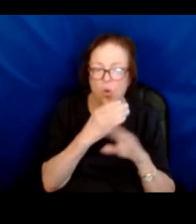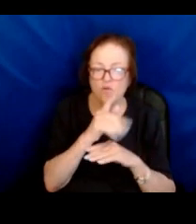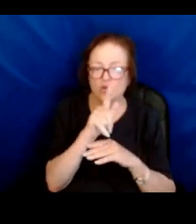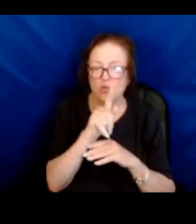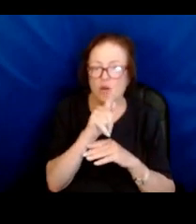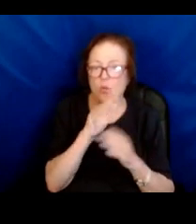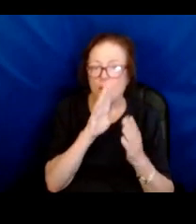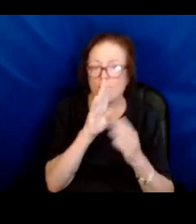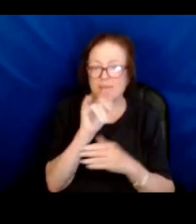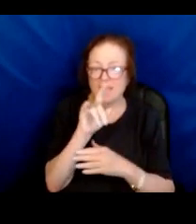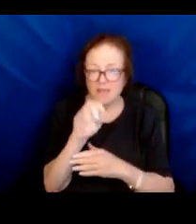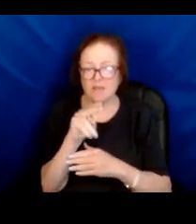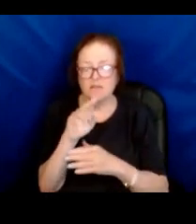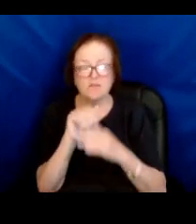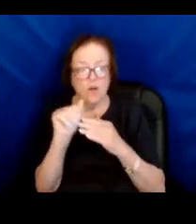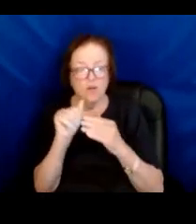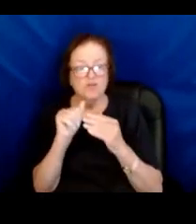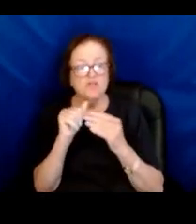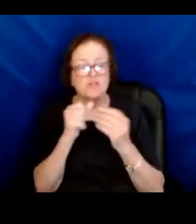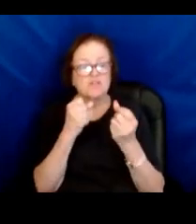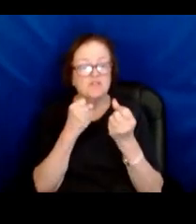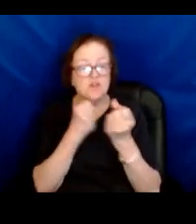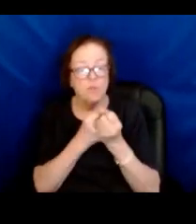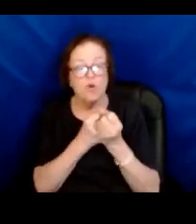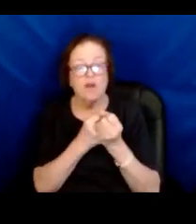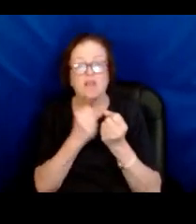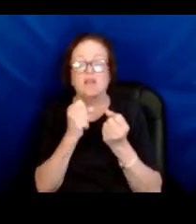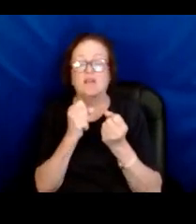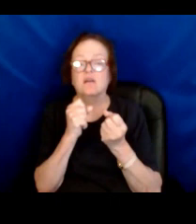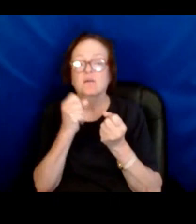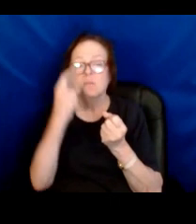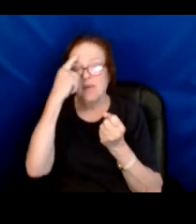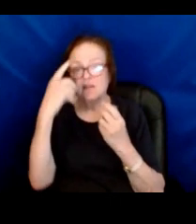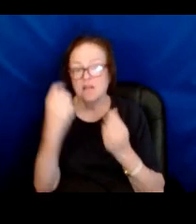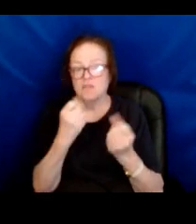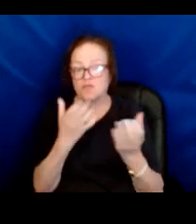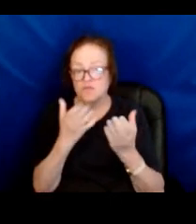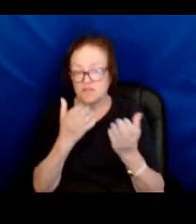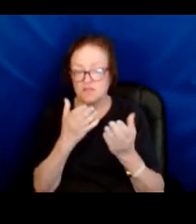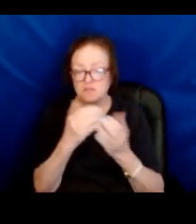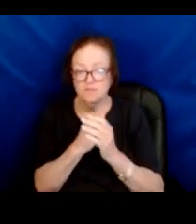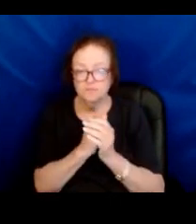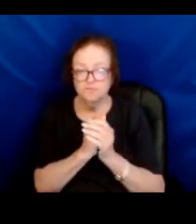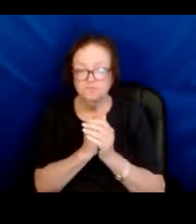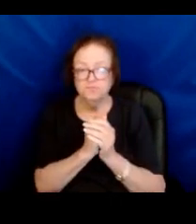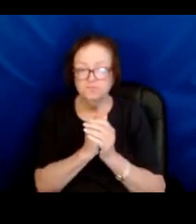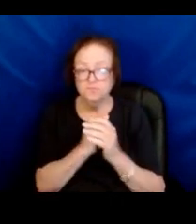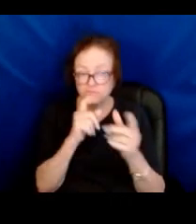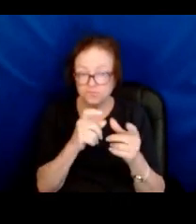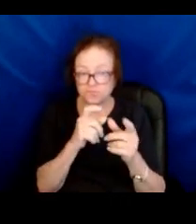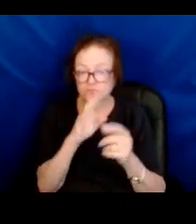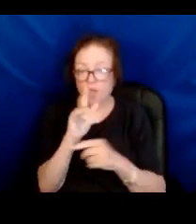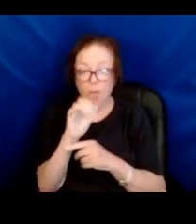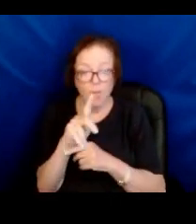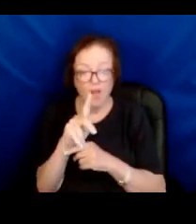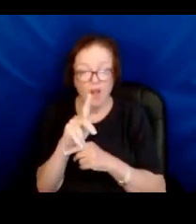of Medicaid is supporting community mental health services in the public system. The block grant is 0 for state hospitals.